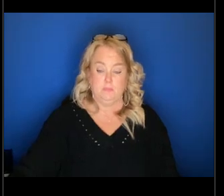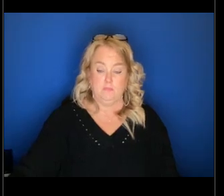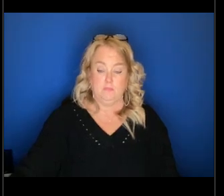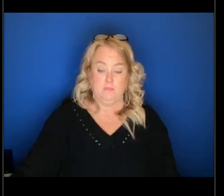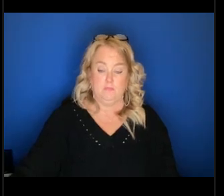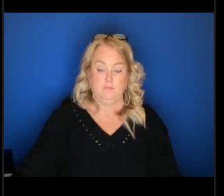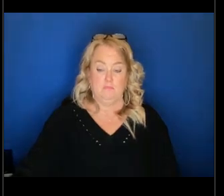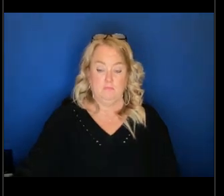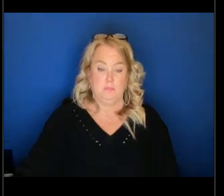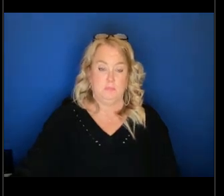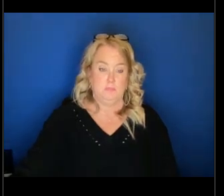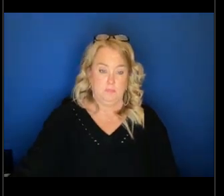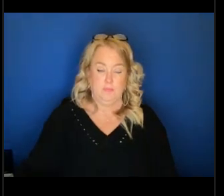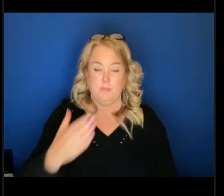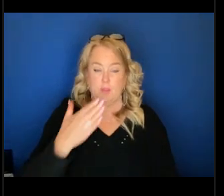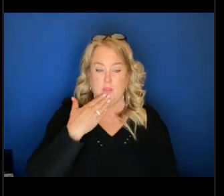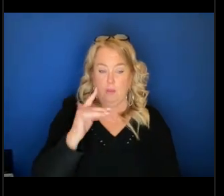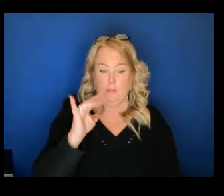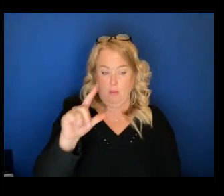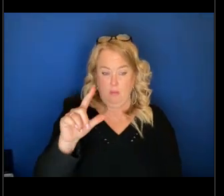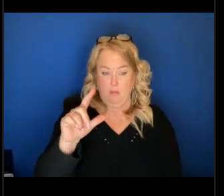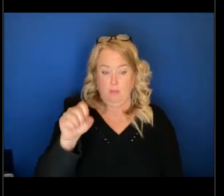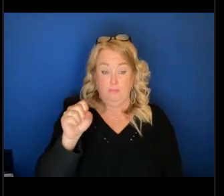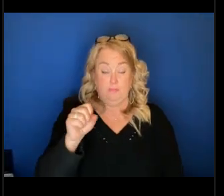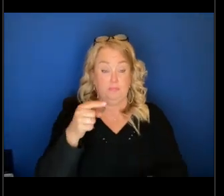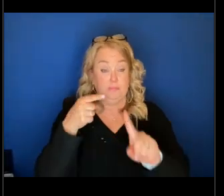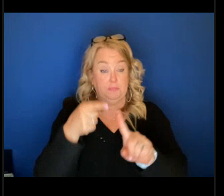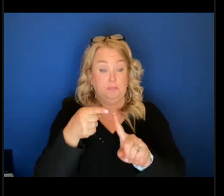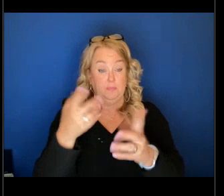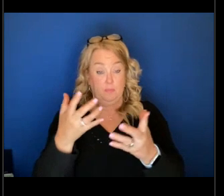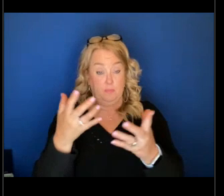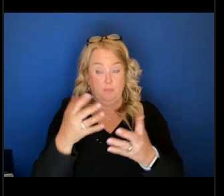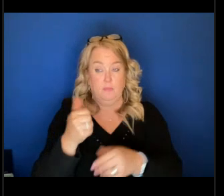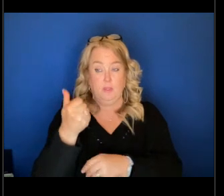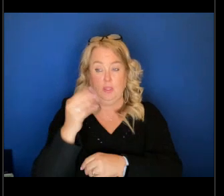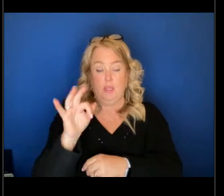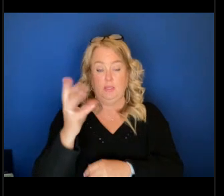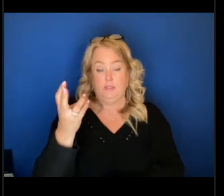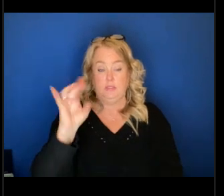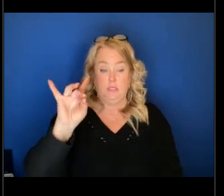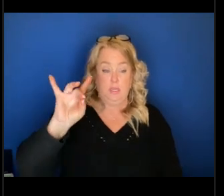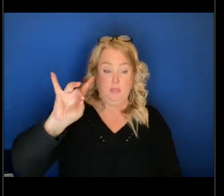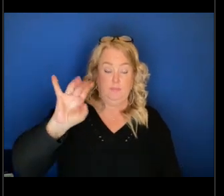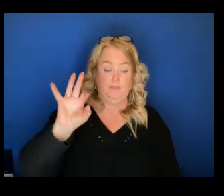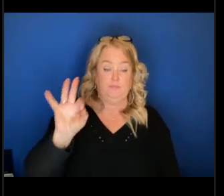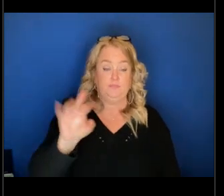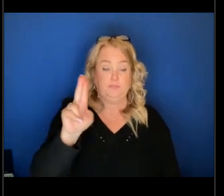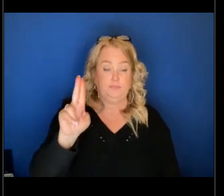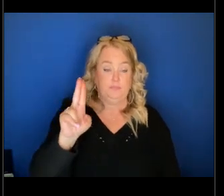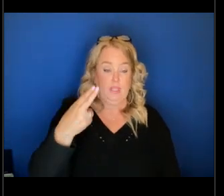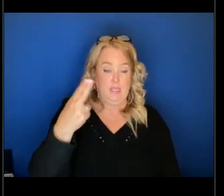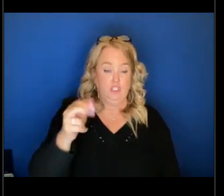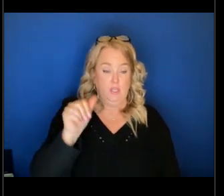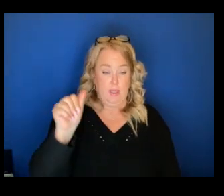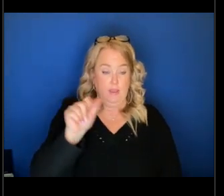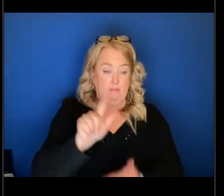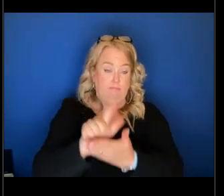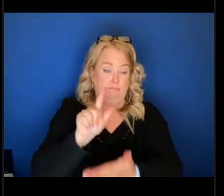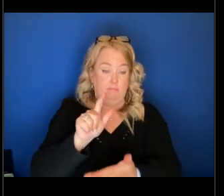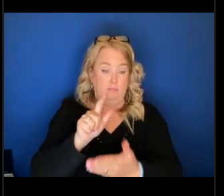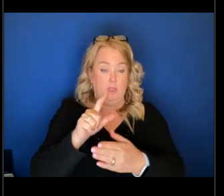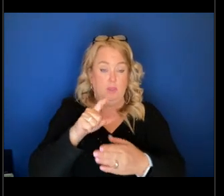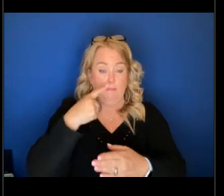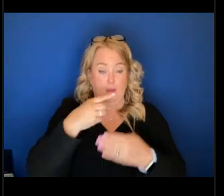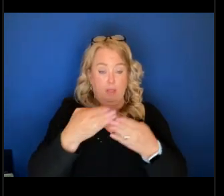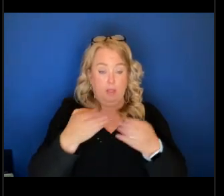Thank you, Michael. Key takeaways. In 1968, the FHA outlawed public and